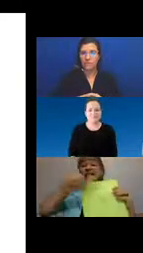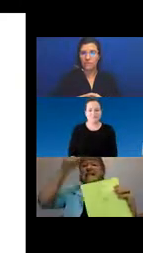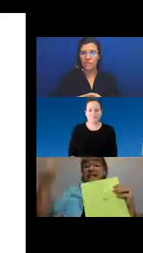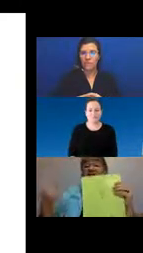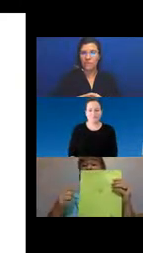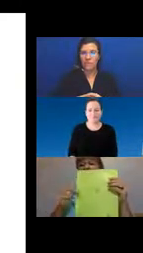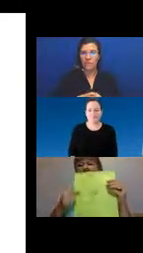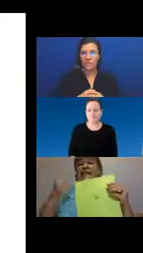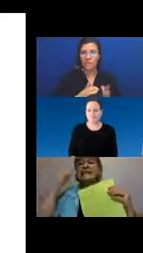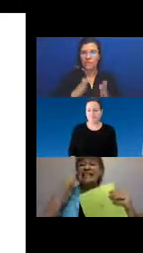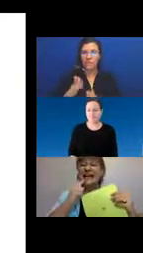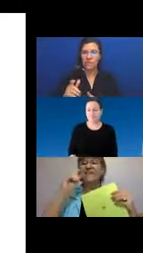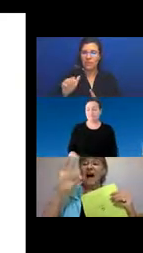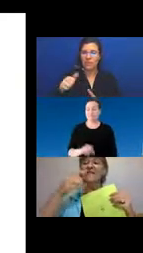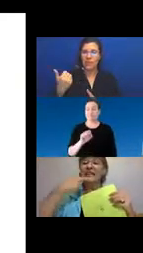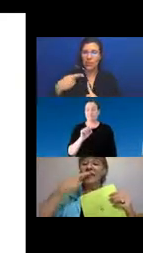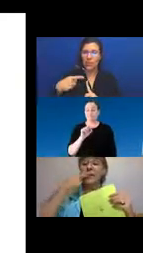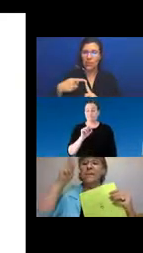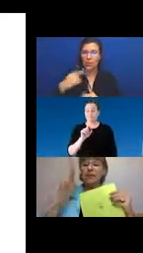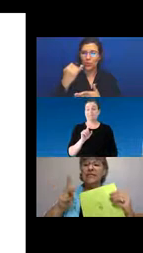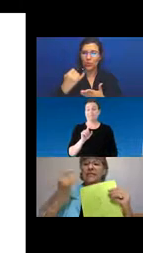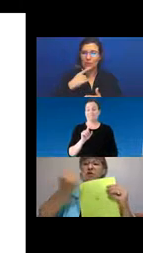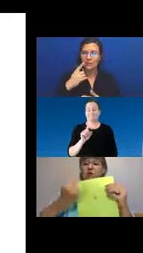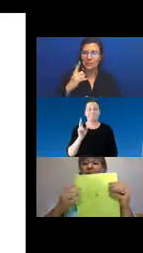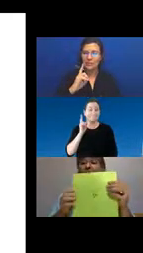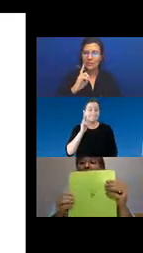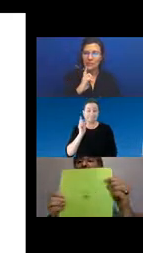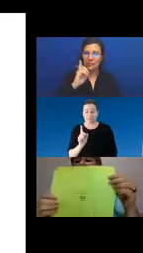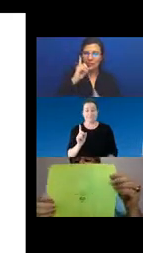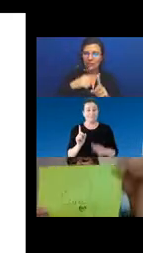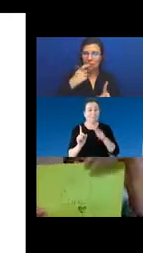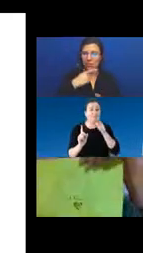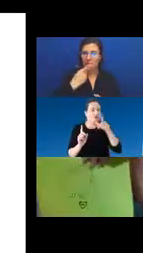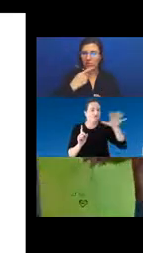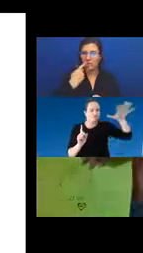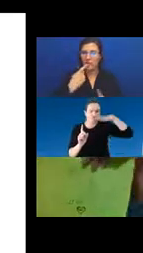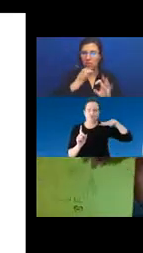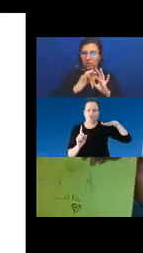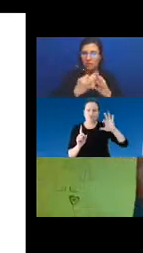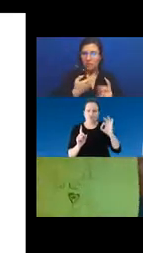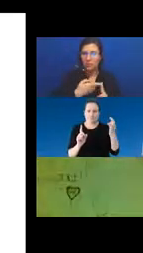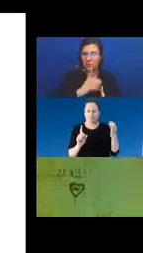This is another deaf of hearing person's drawing.